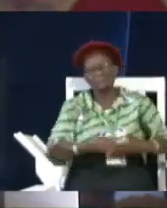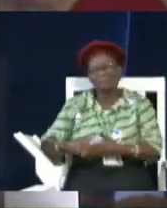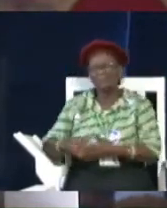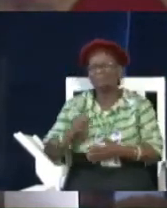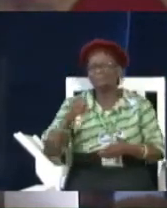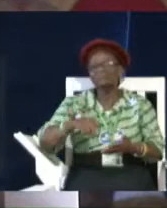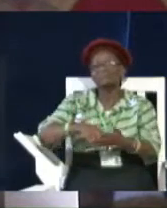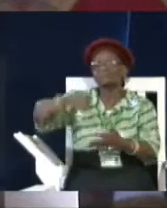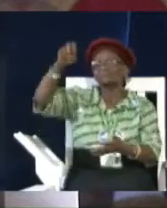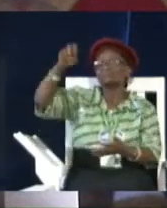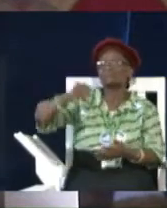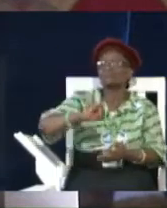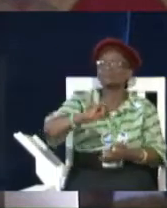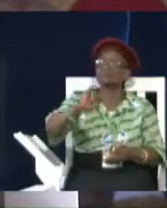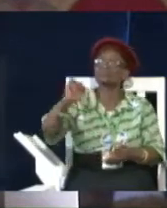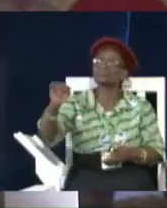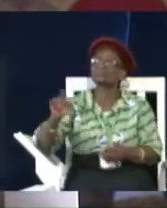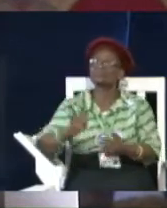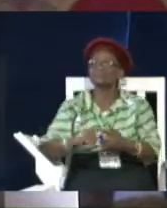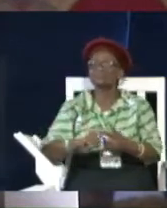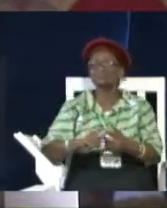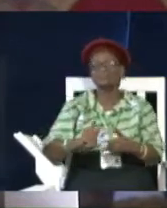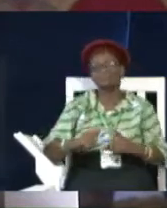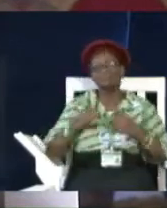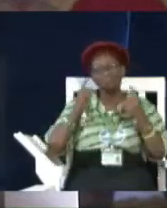She got what she came for.